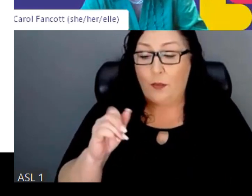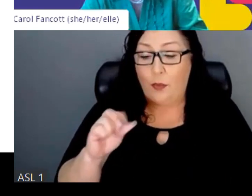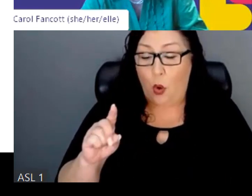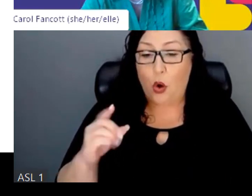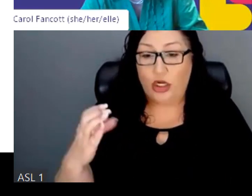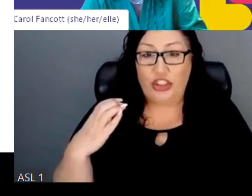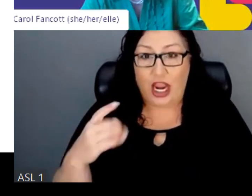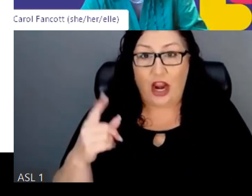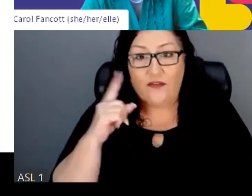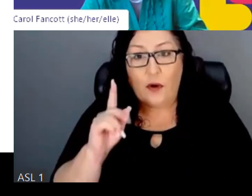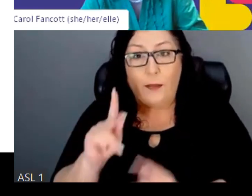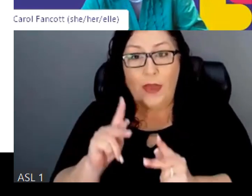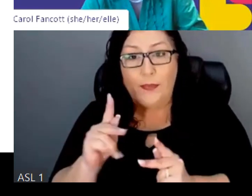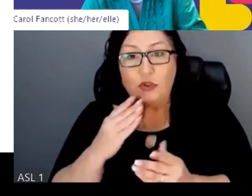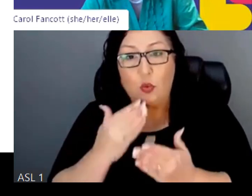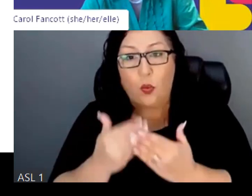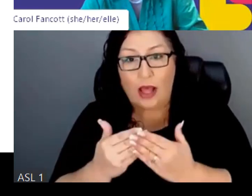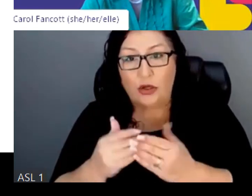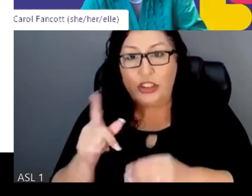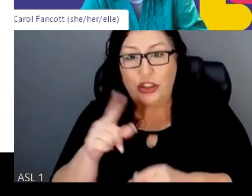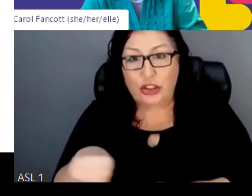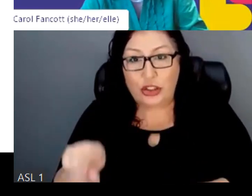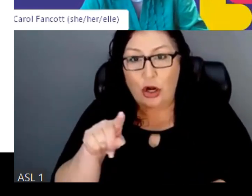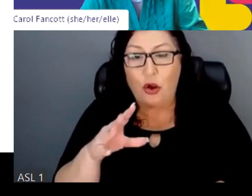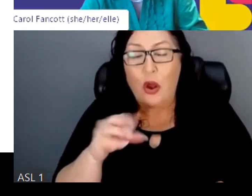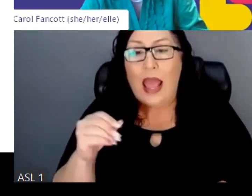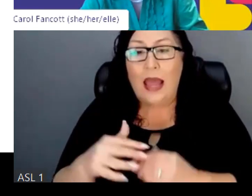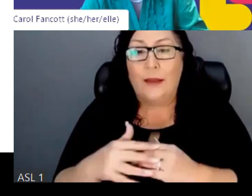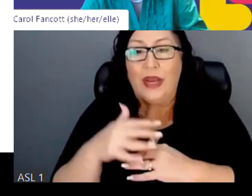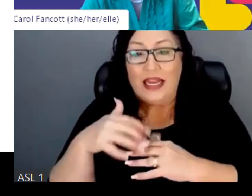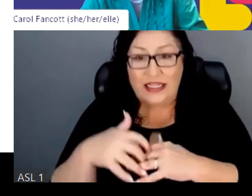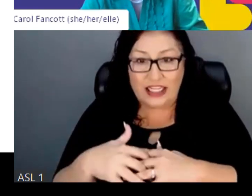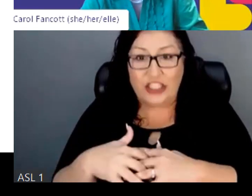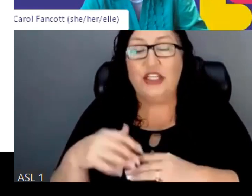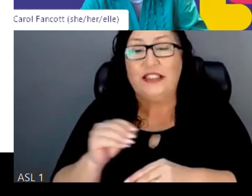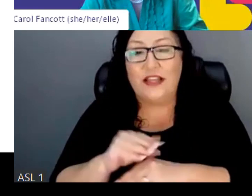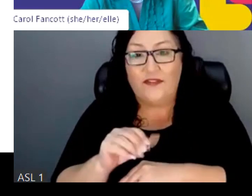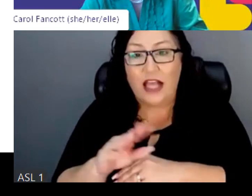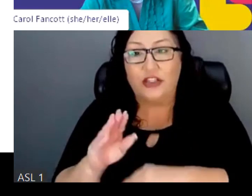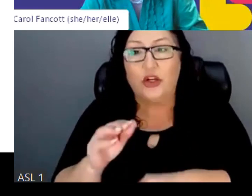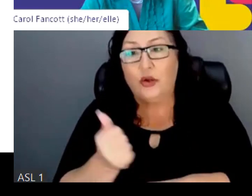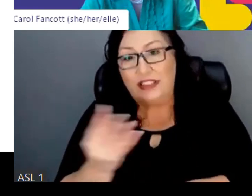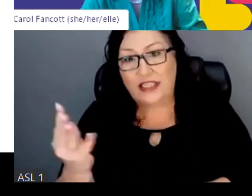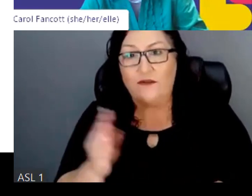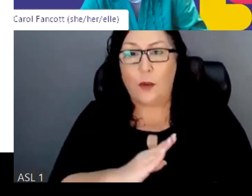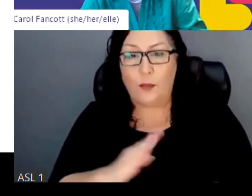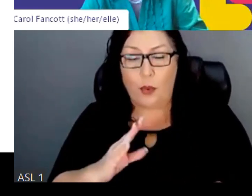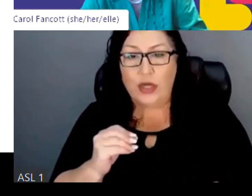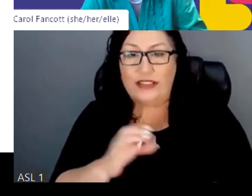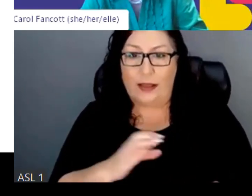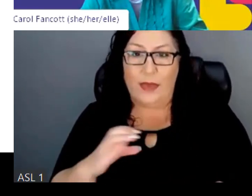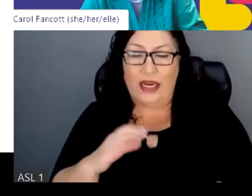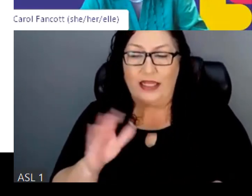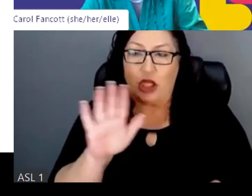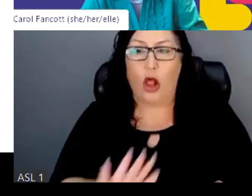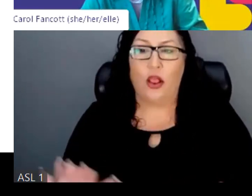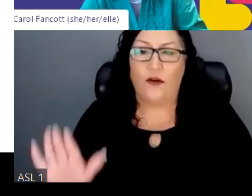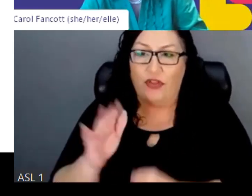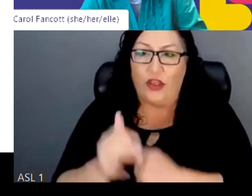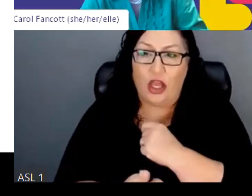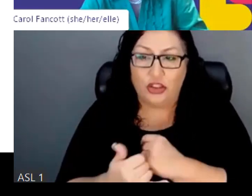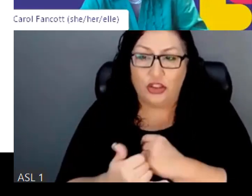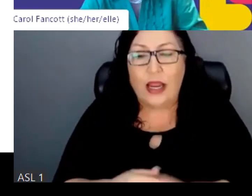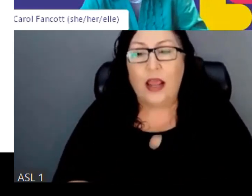is a board chair of the First Peoples Wellness Circle, has been an Indigenous advisor on a number of boards and committees across